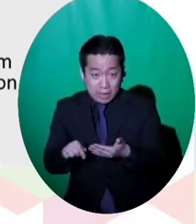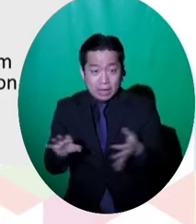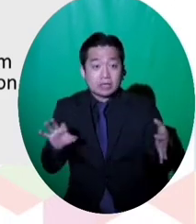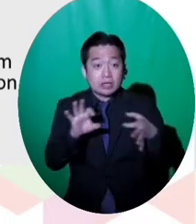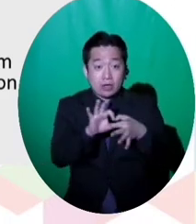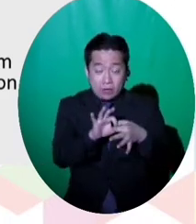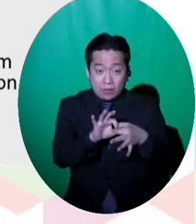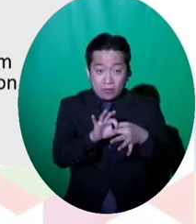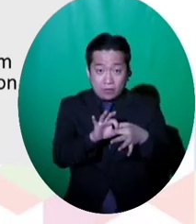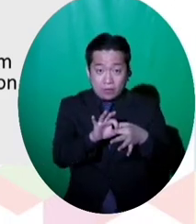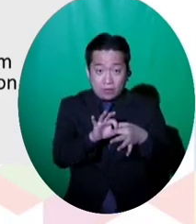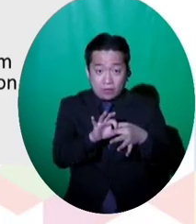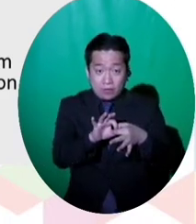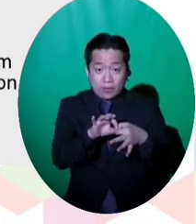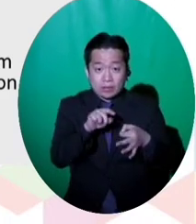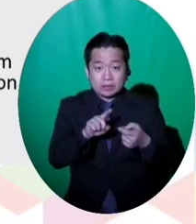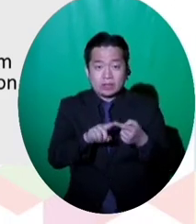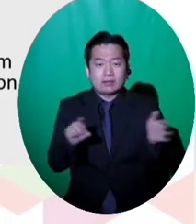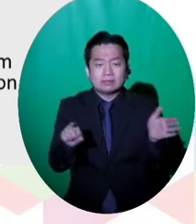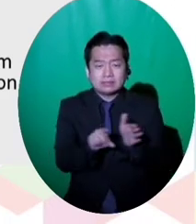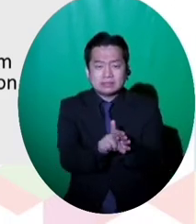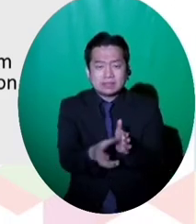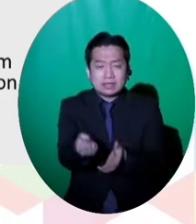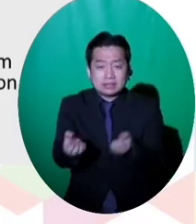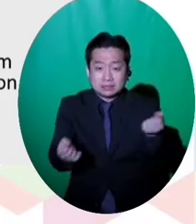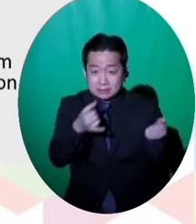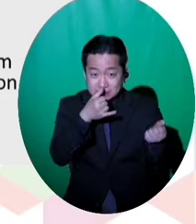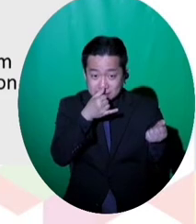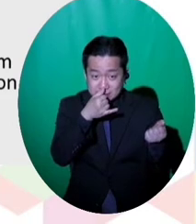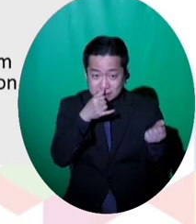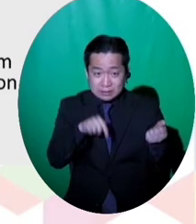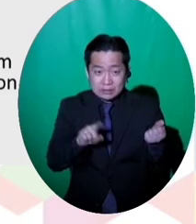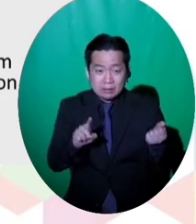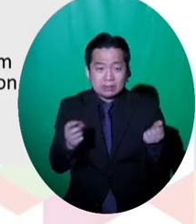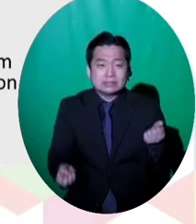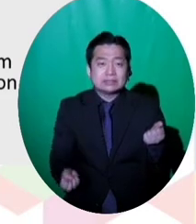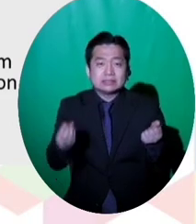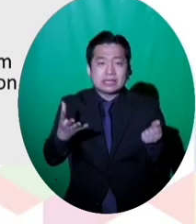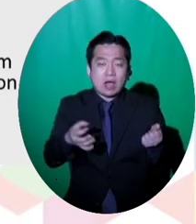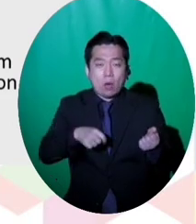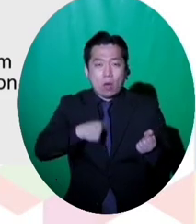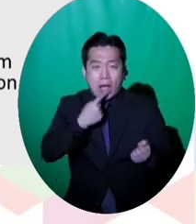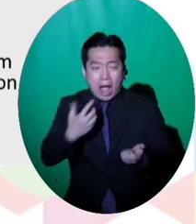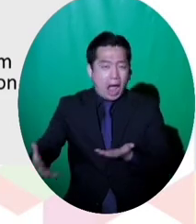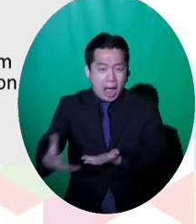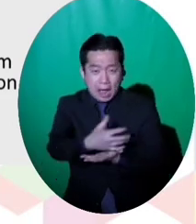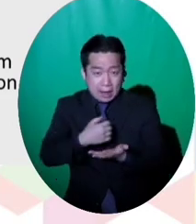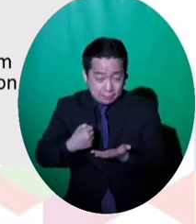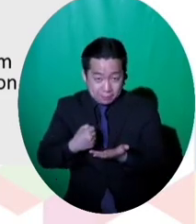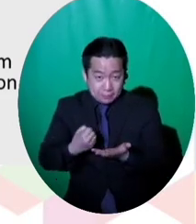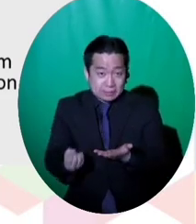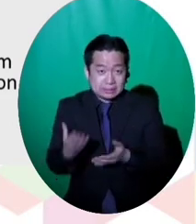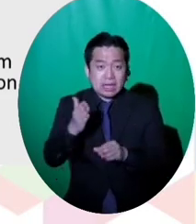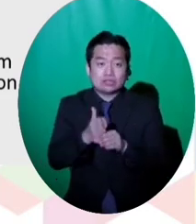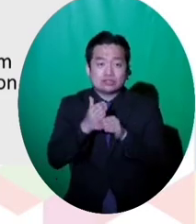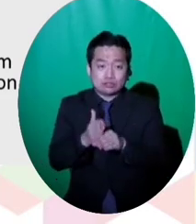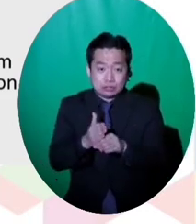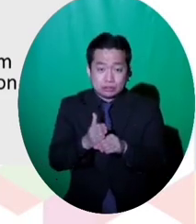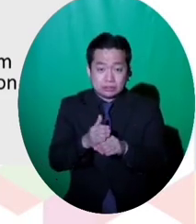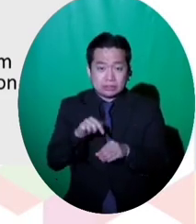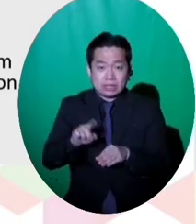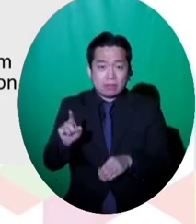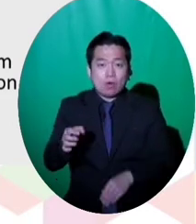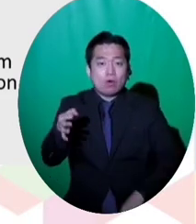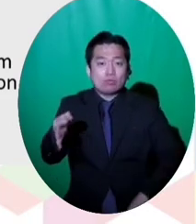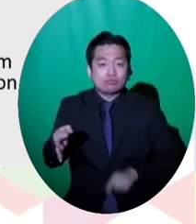winner-take-all capitalism or neoliberalism, but the emphasis here is on wealth as a value and a justification